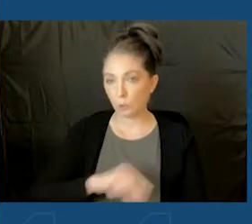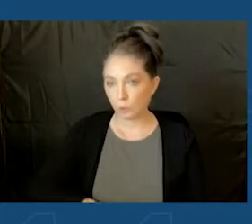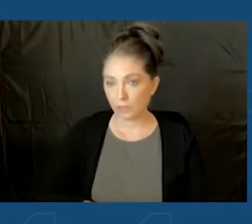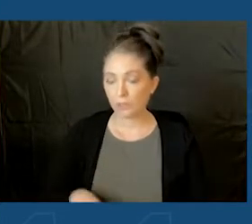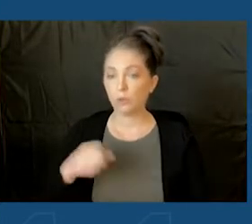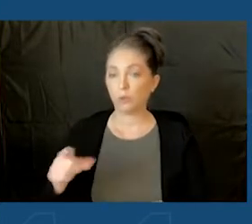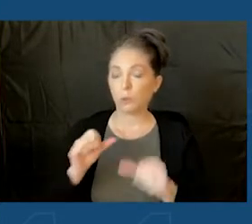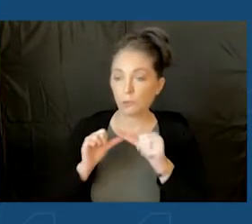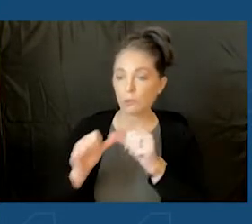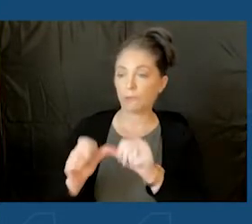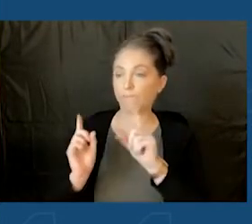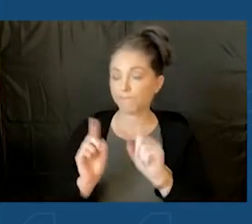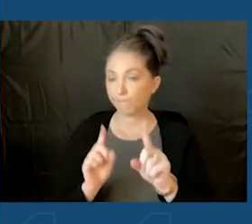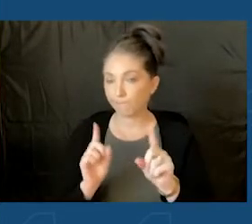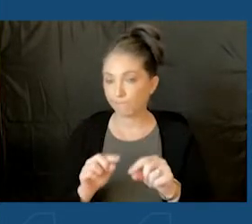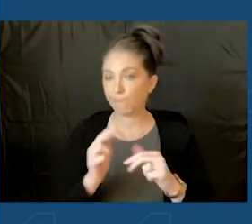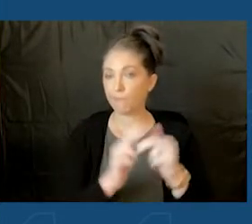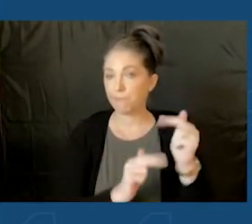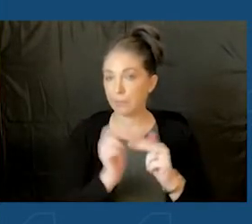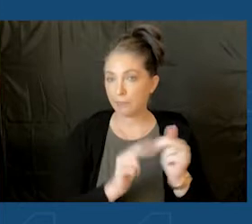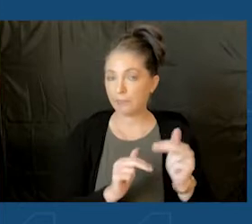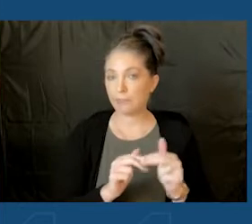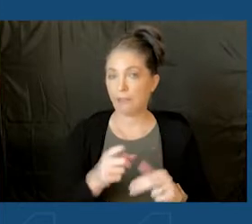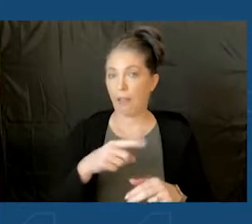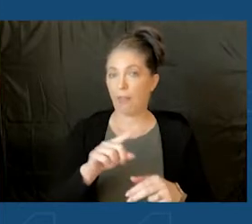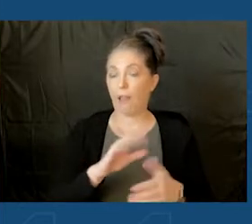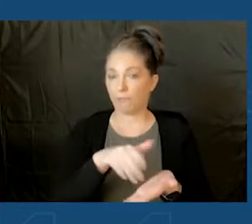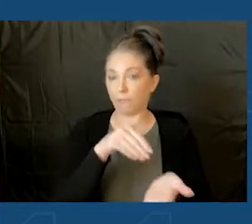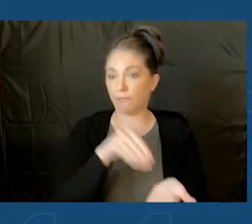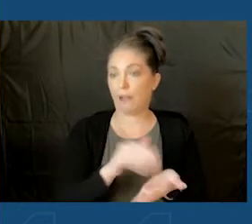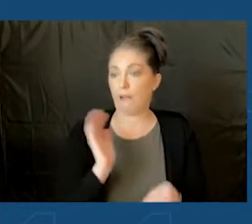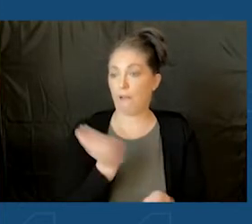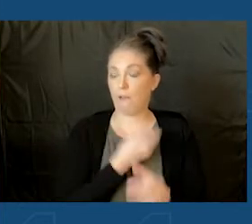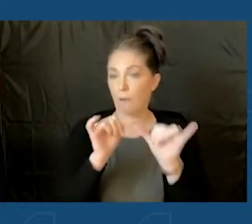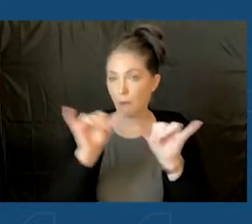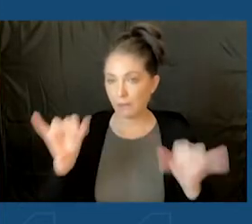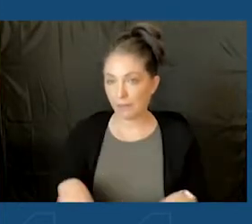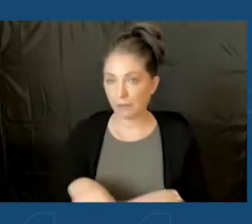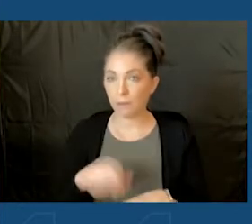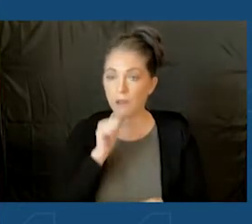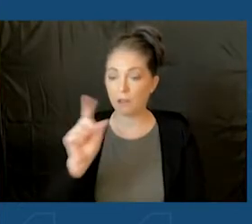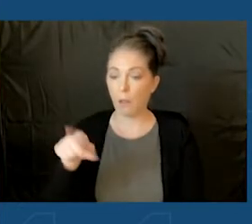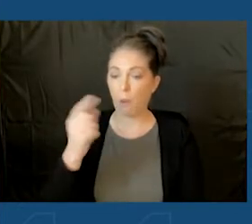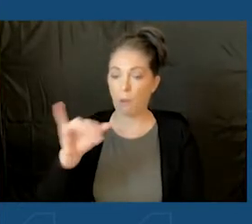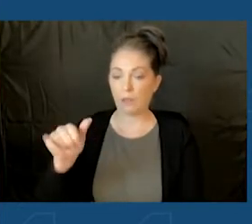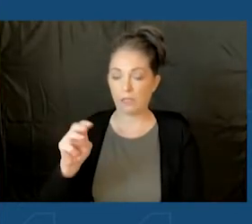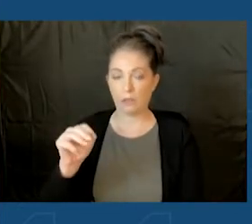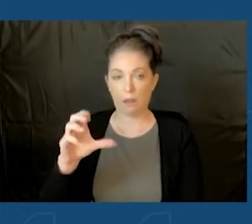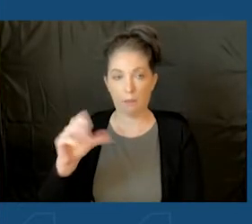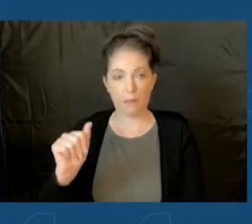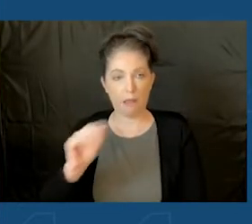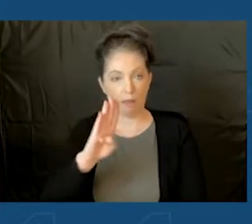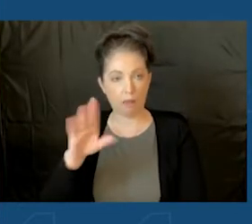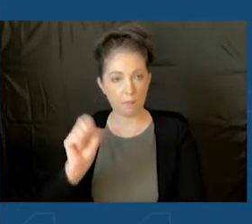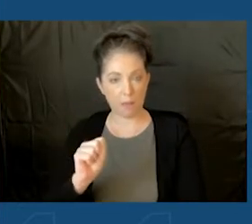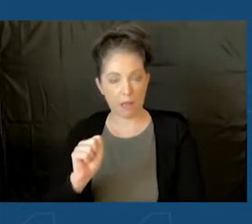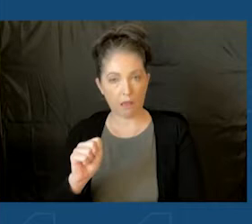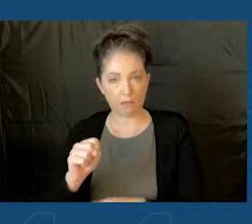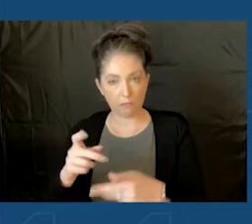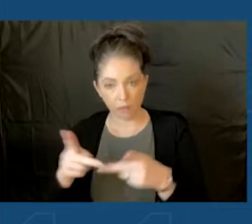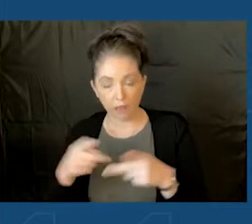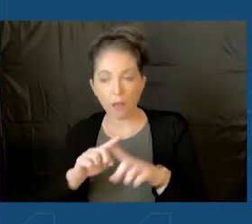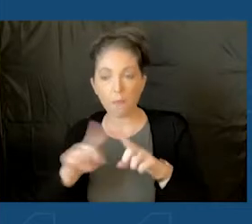that are the heart of our MTA system, not just the Jamaica Bus Depot, but Jamaica Station, and again